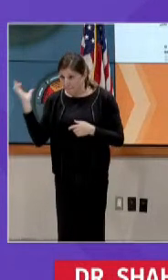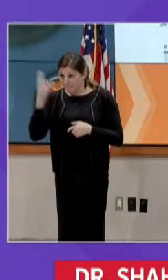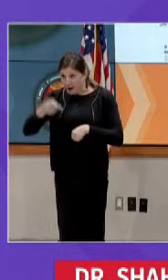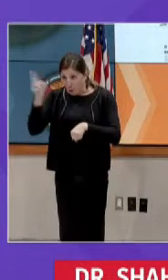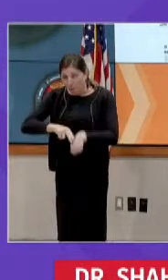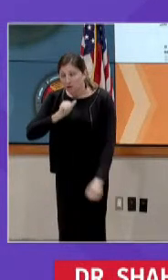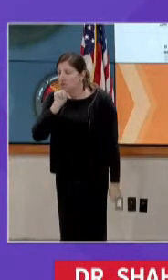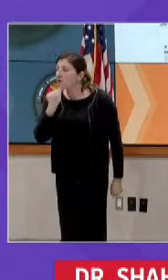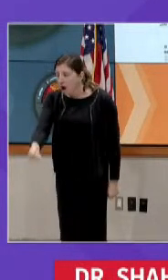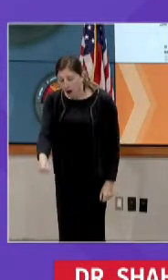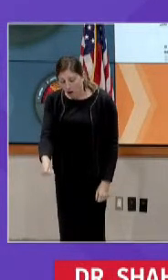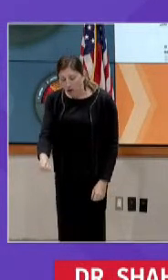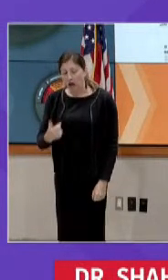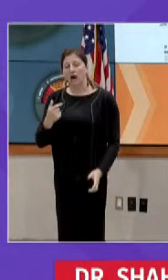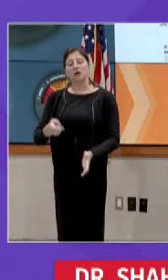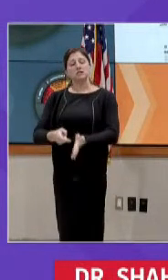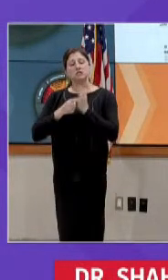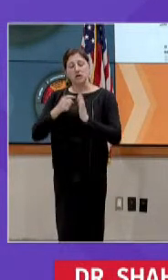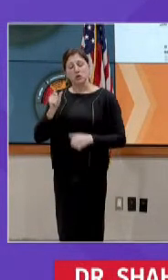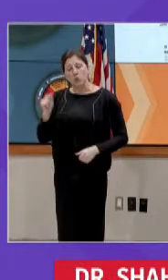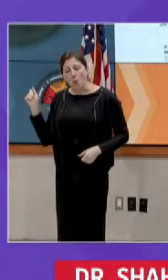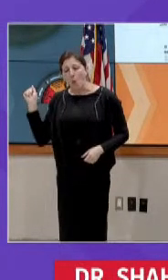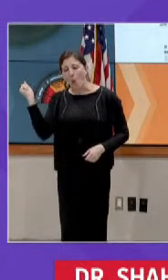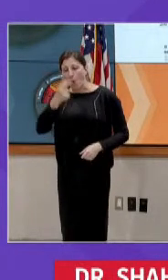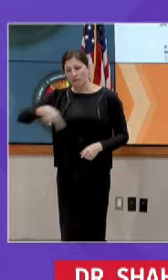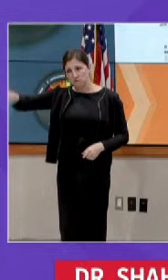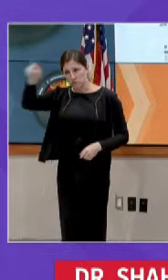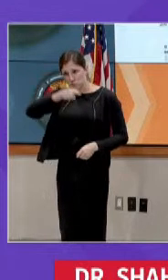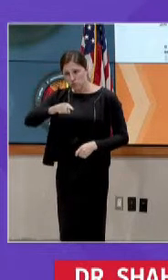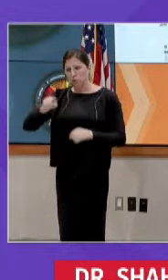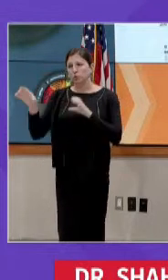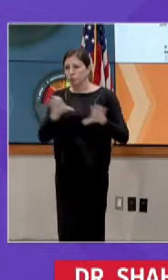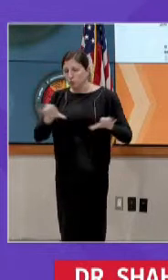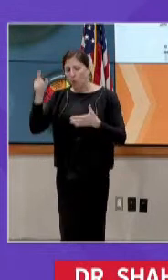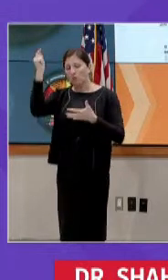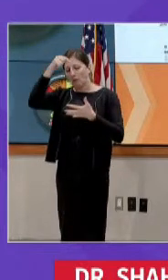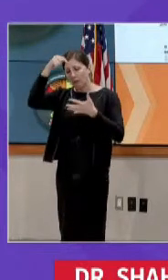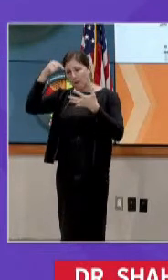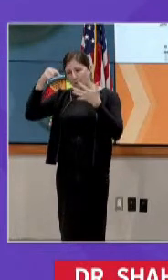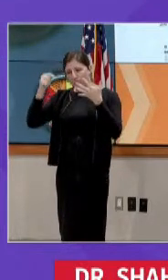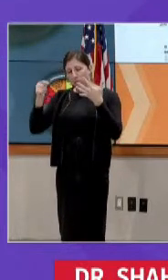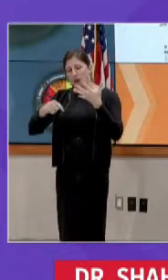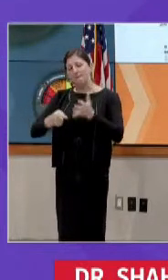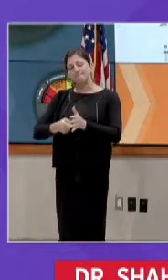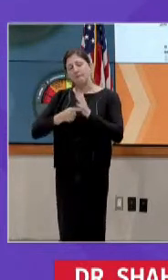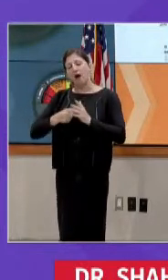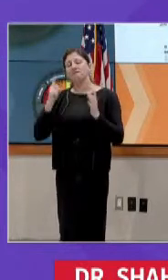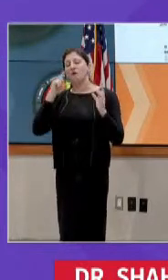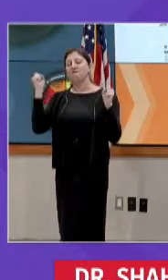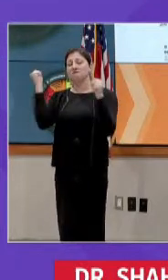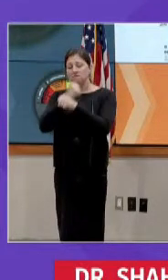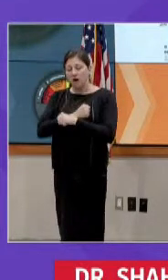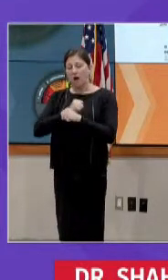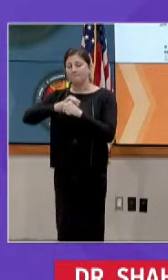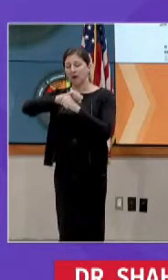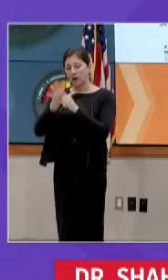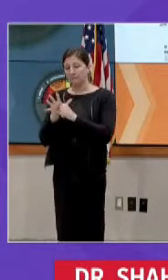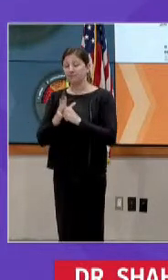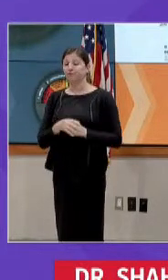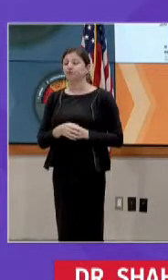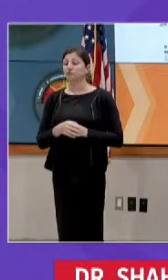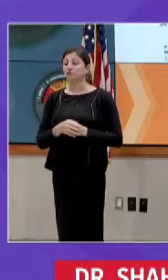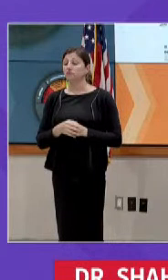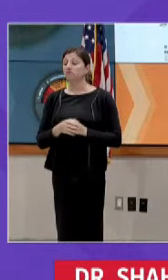are really needing all of you to do all of the things to help us fight this pandemic. I also